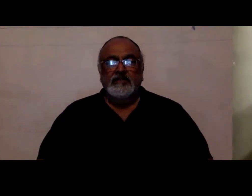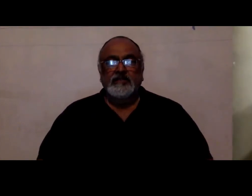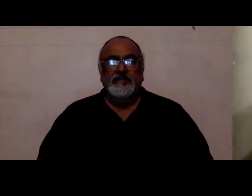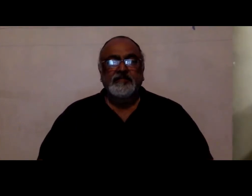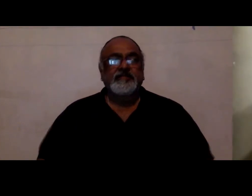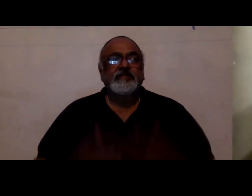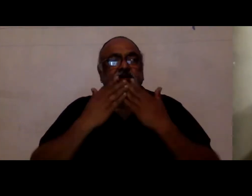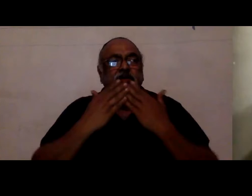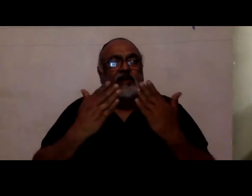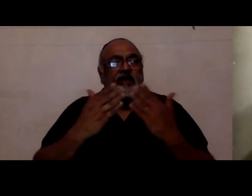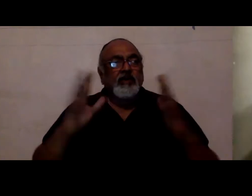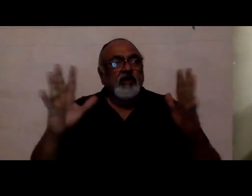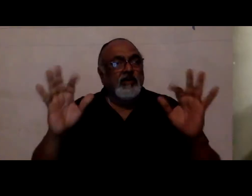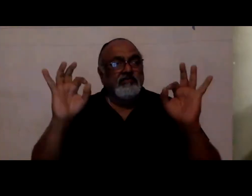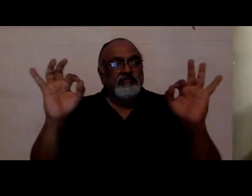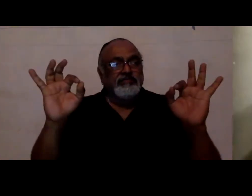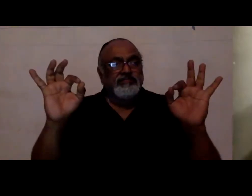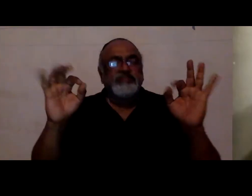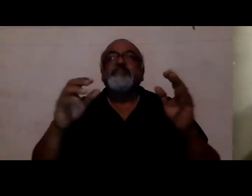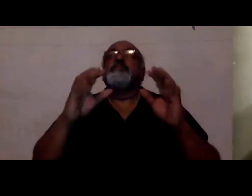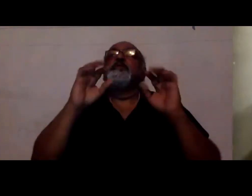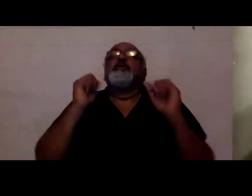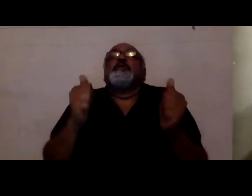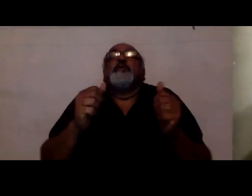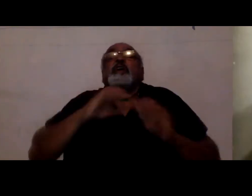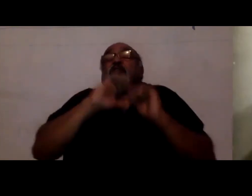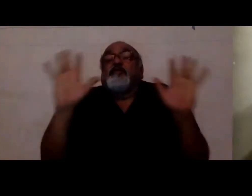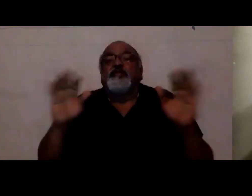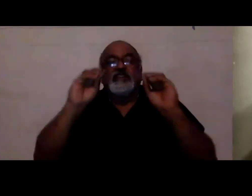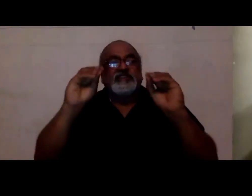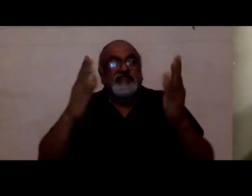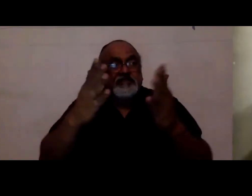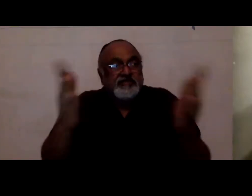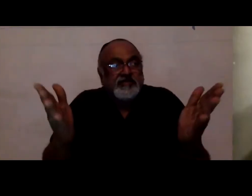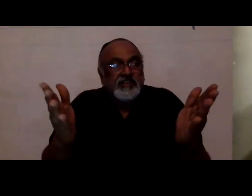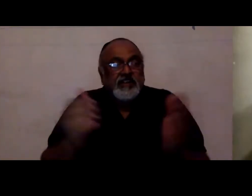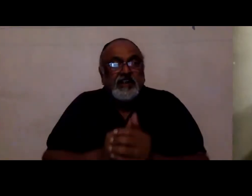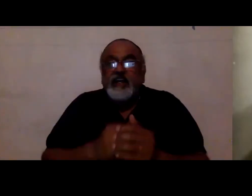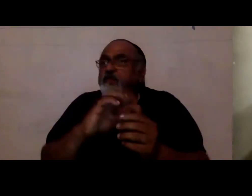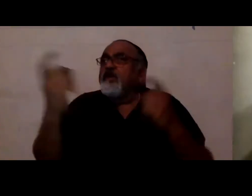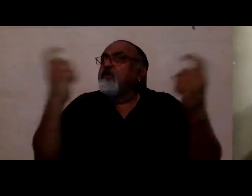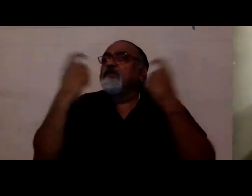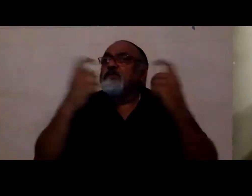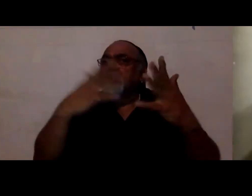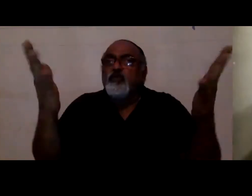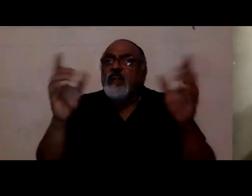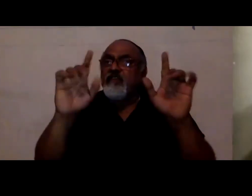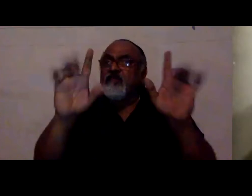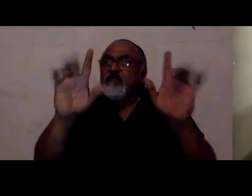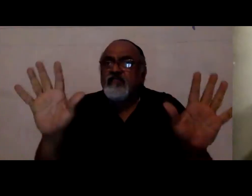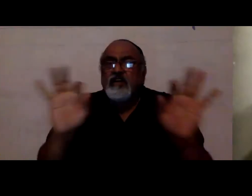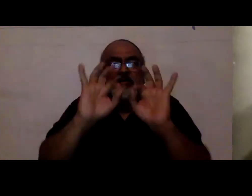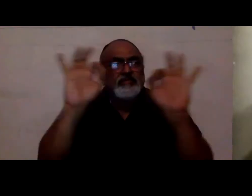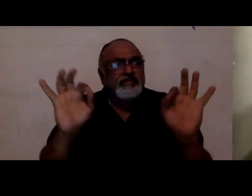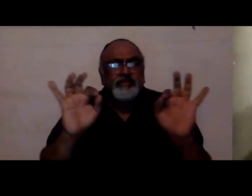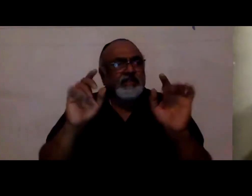Thank you, class. It was really wonderful teaching you. Thank you. Do we have more questions from anyone? No, I don't think